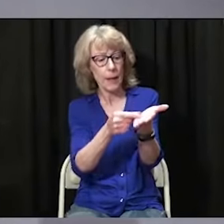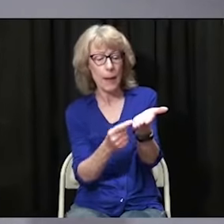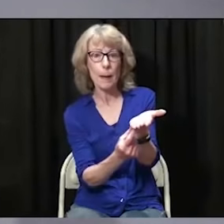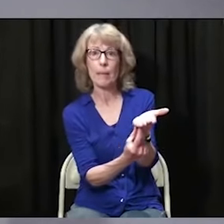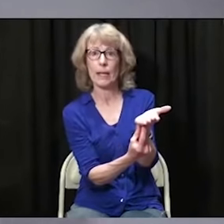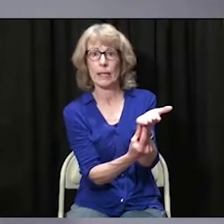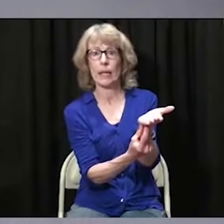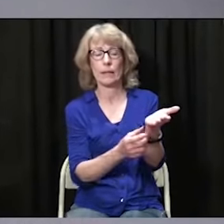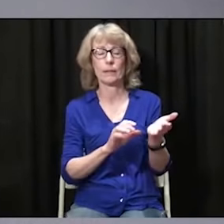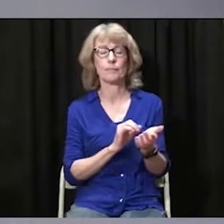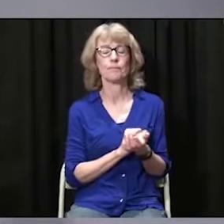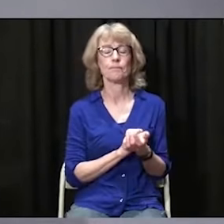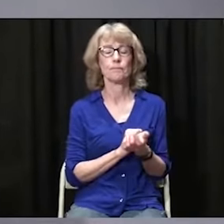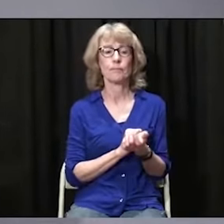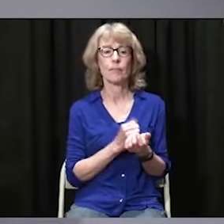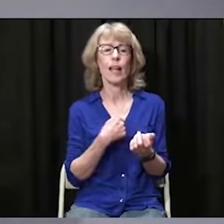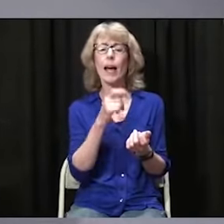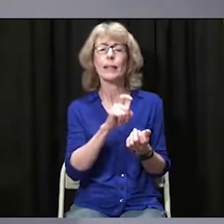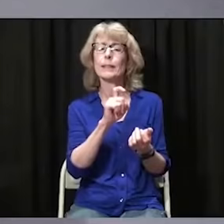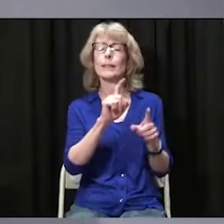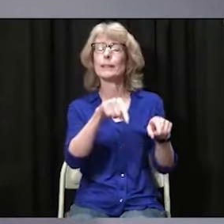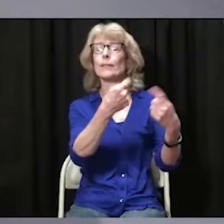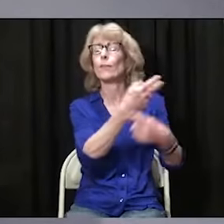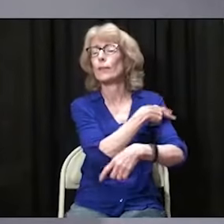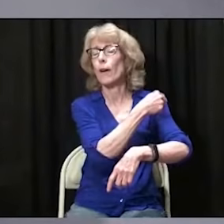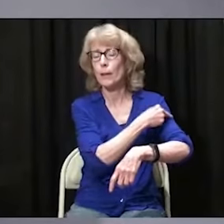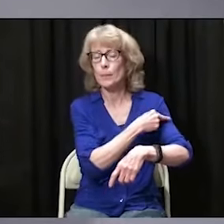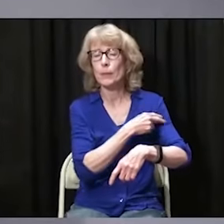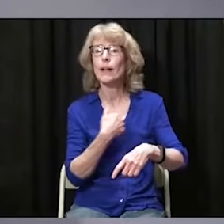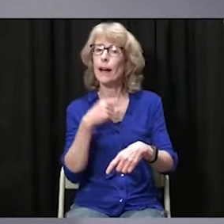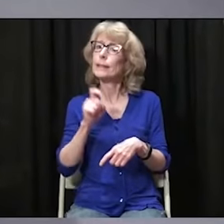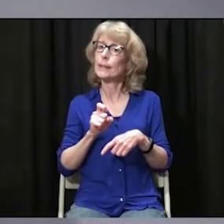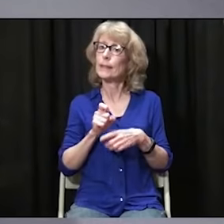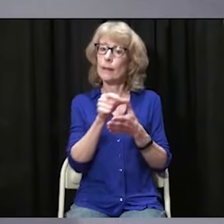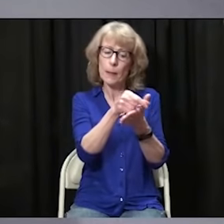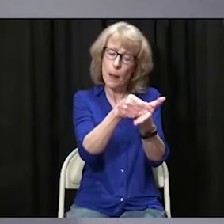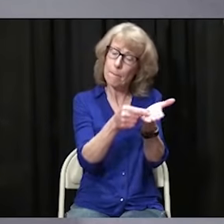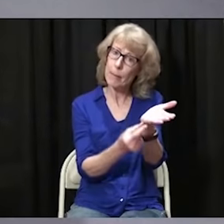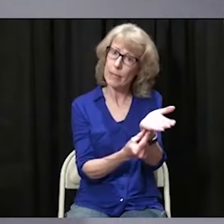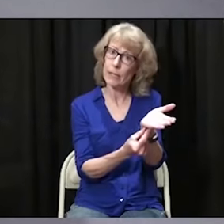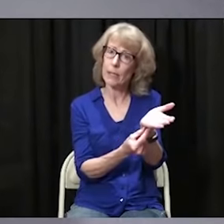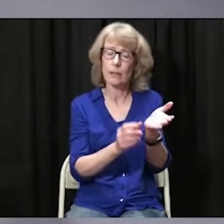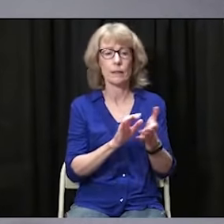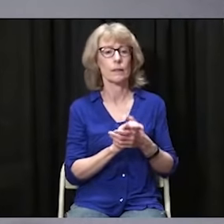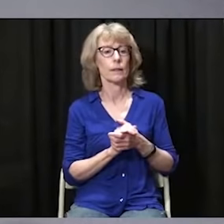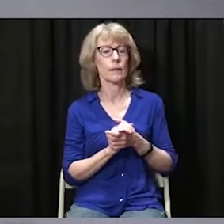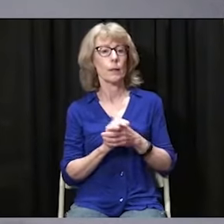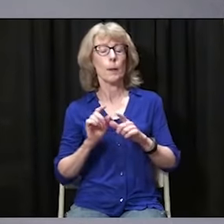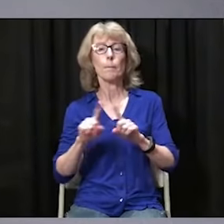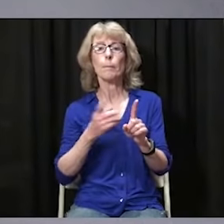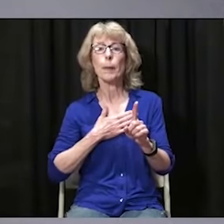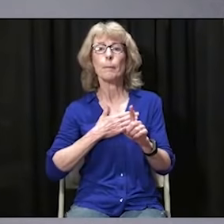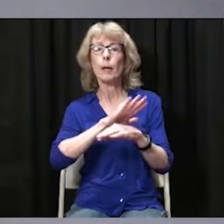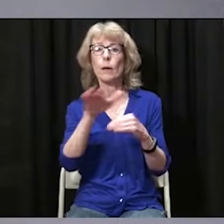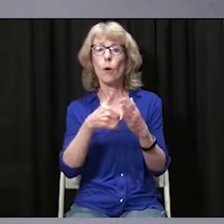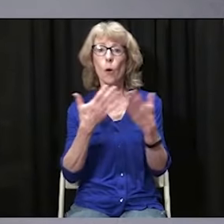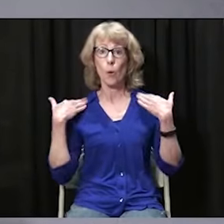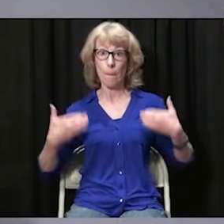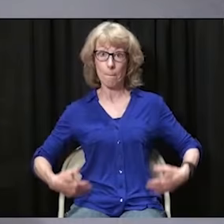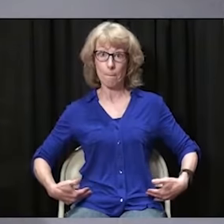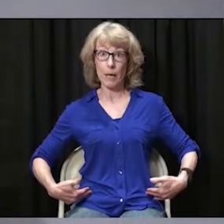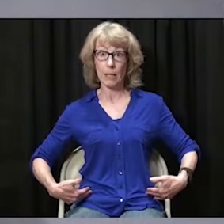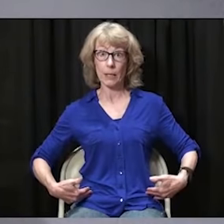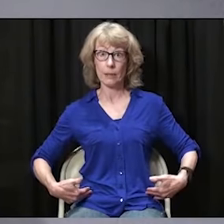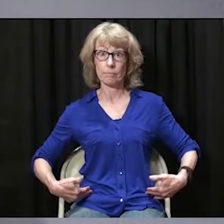wound in the world. I didn't have to go to the hospital. But point is, my whole body got in on the action when one part